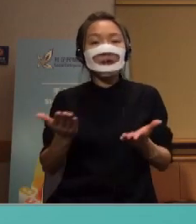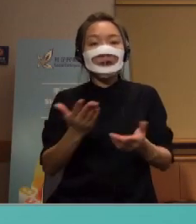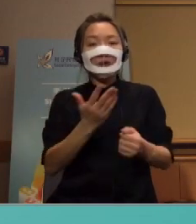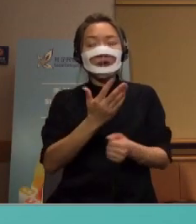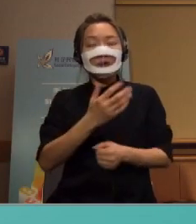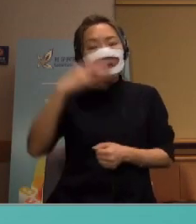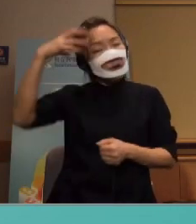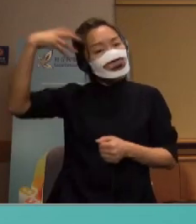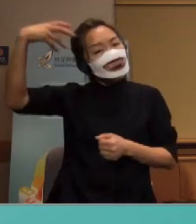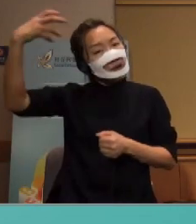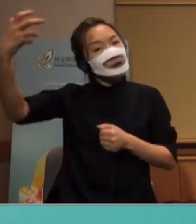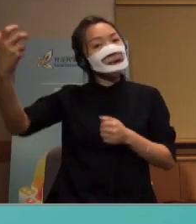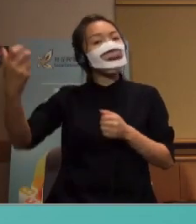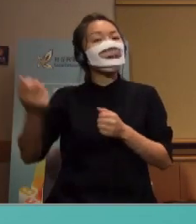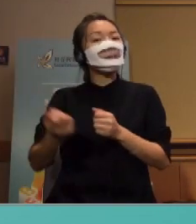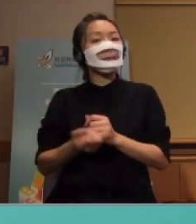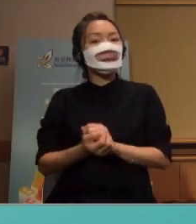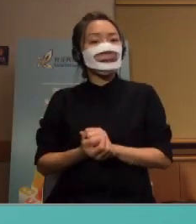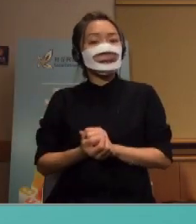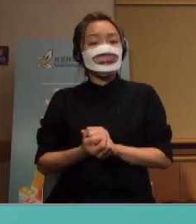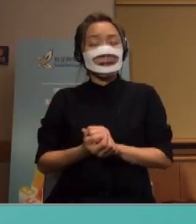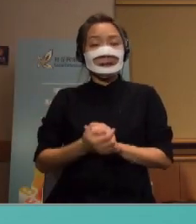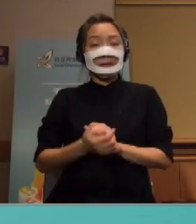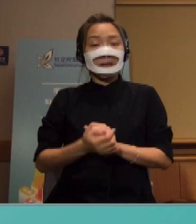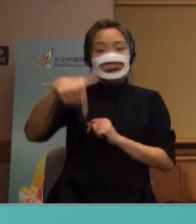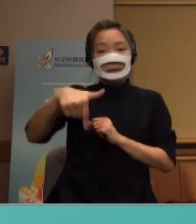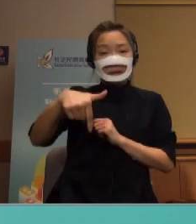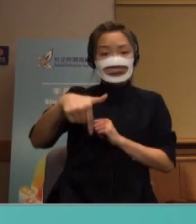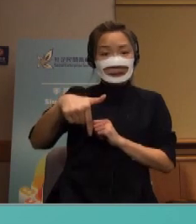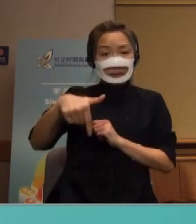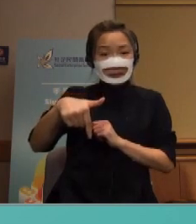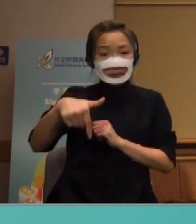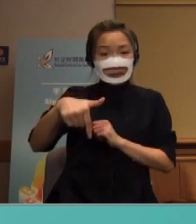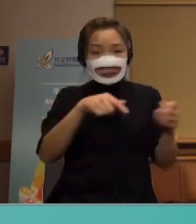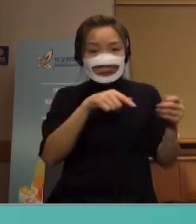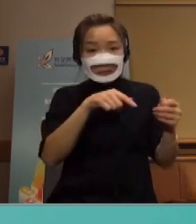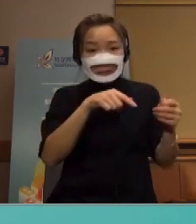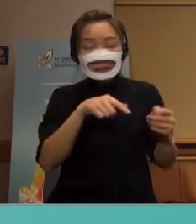we have different parties from the tourism, from the AI, and also from the youth.